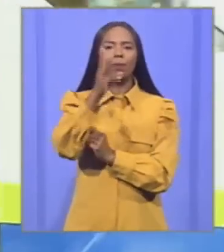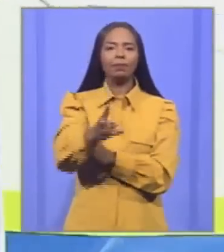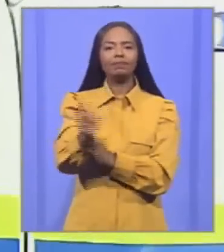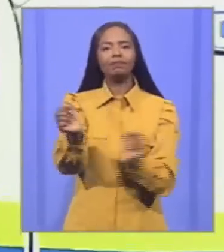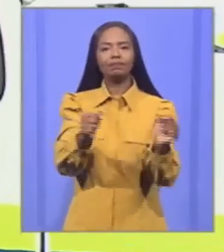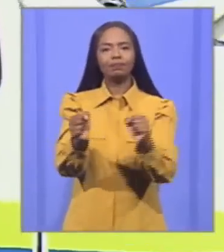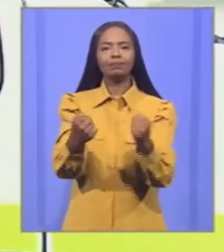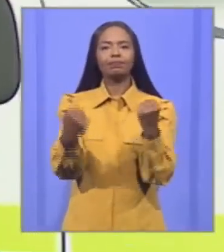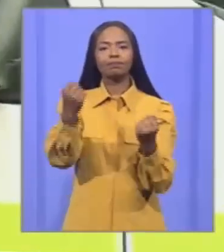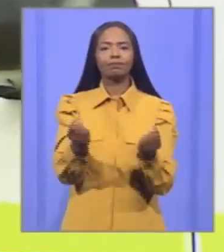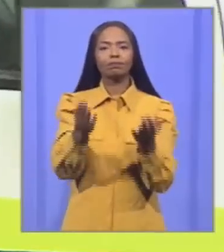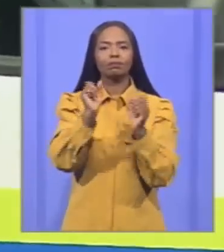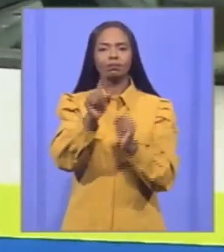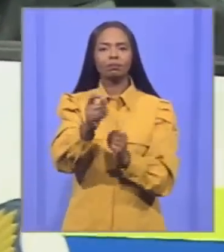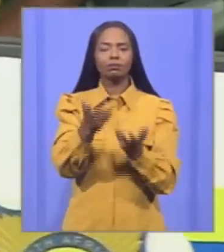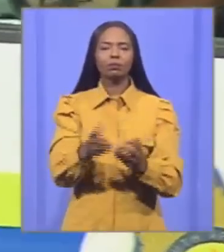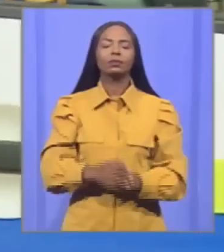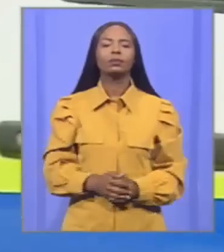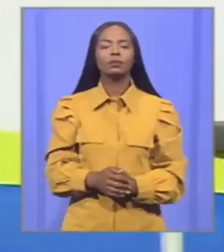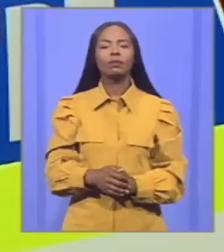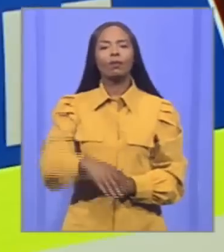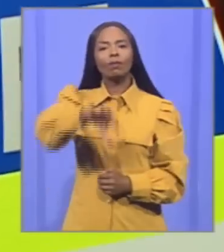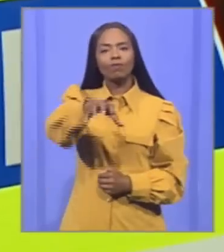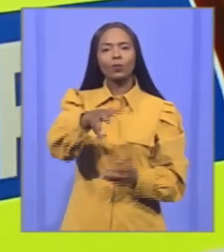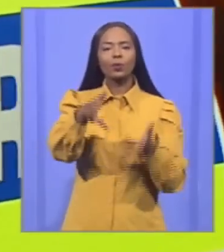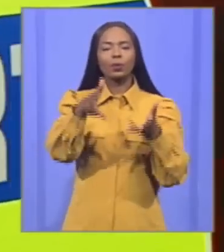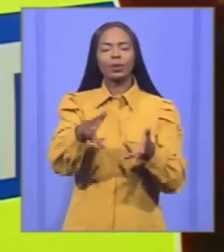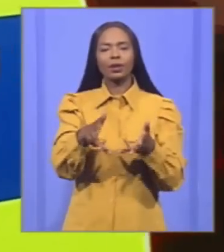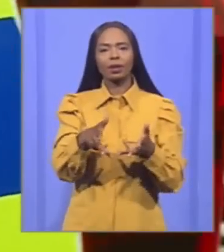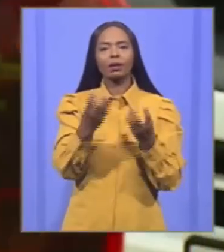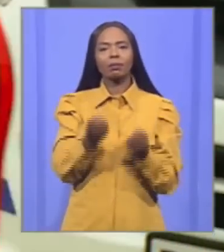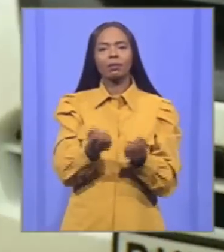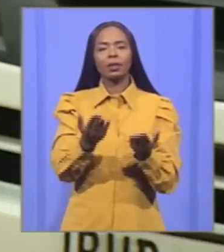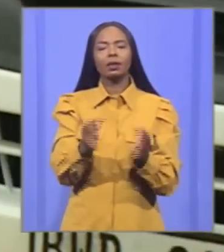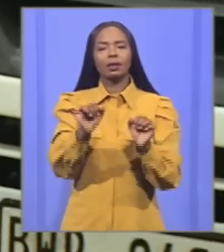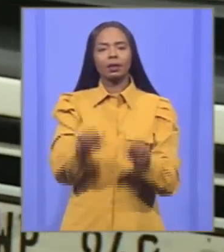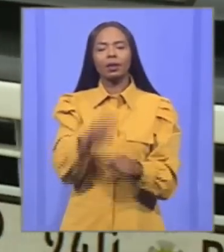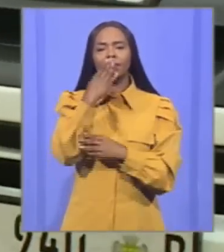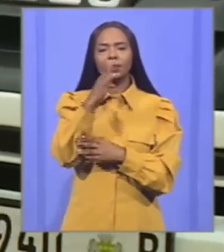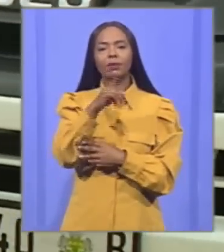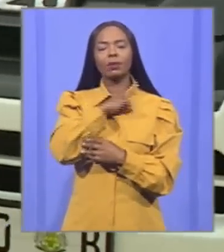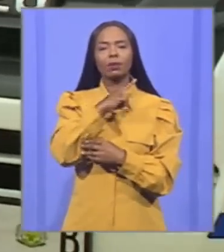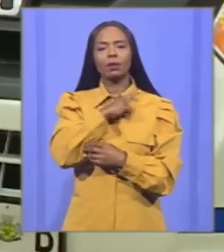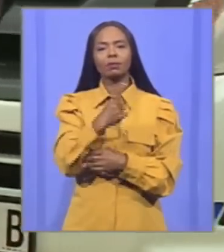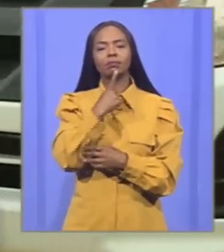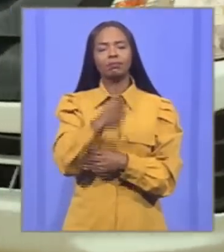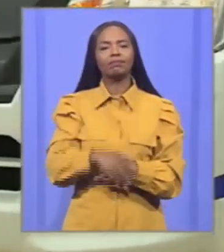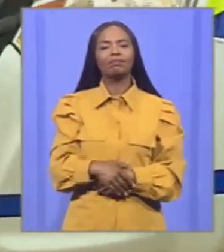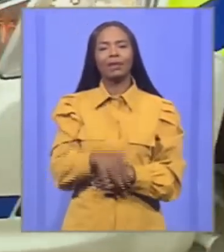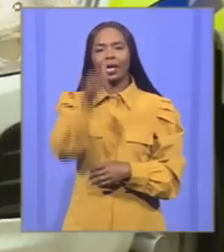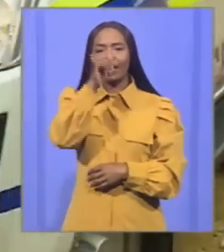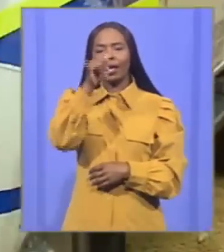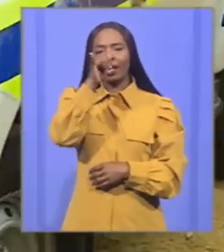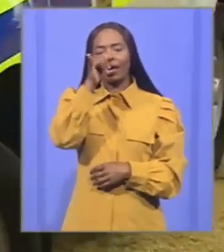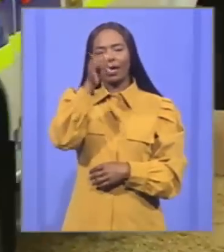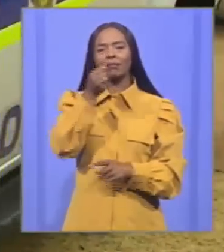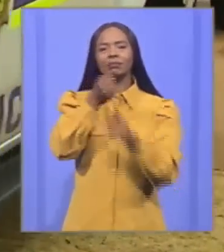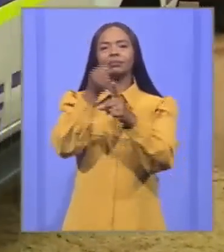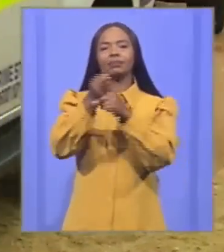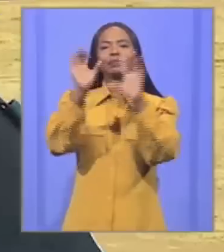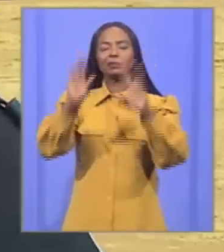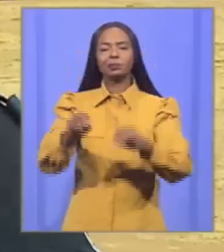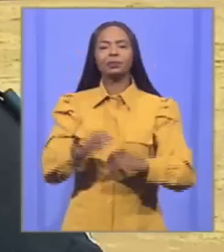long way. Mafelo otlhe go ralala le province a filwe dikoloi go nonontsha ntwa kgatlhanong le bosenyi. There's no need to focus on